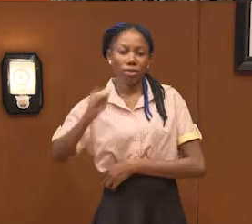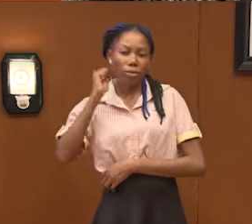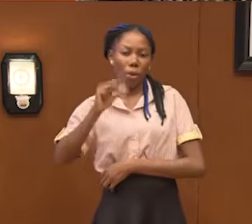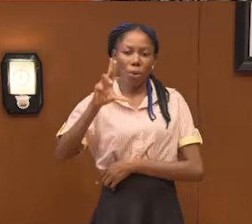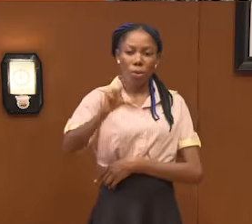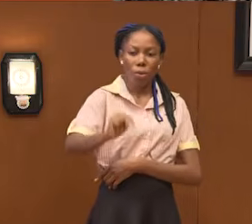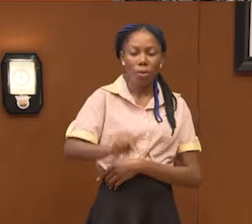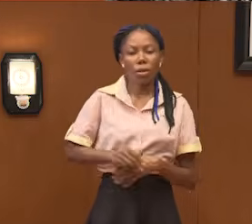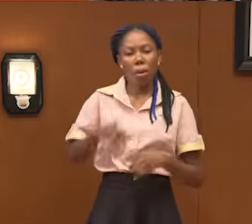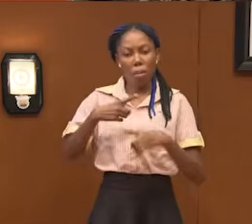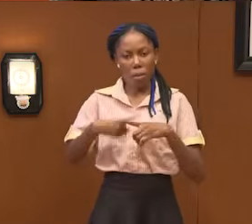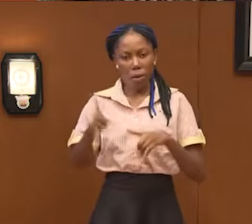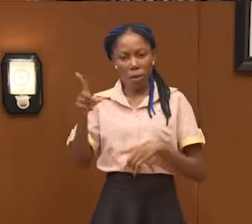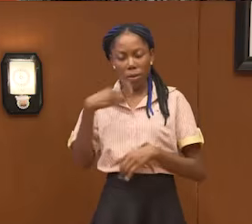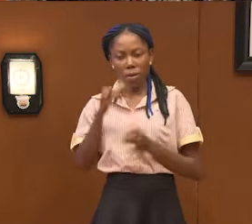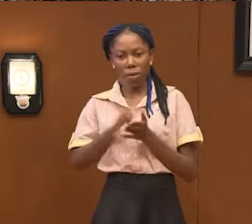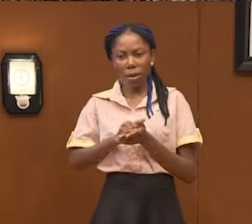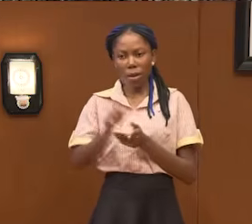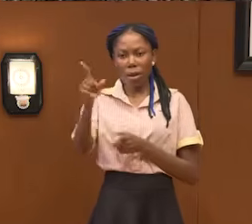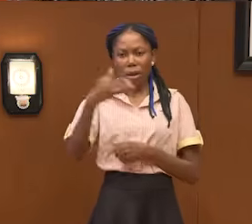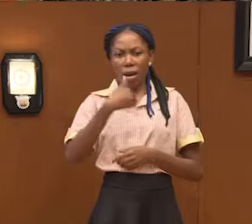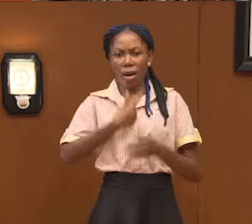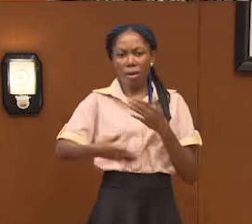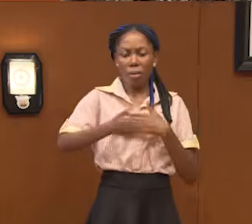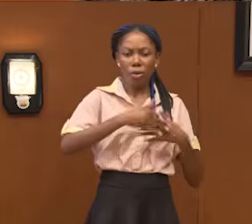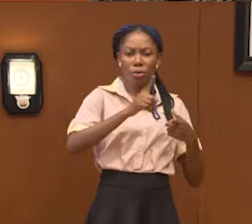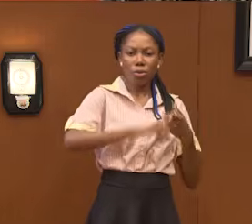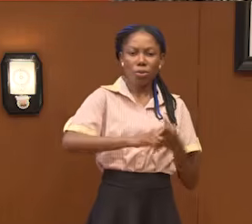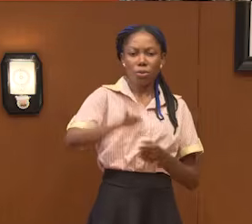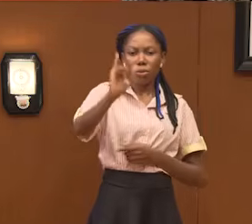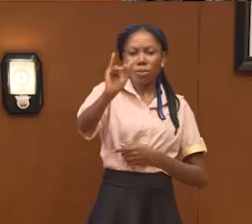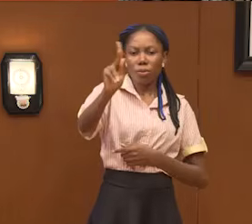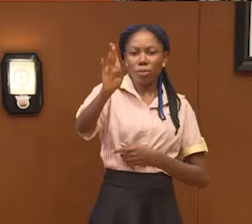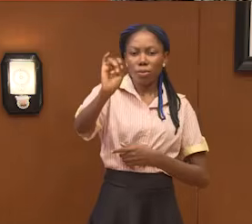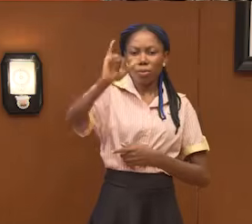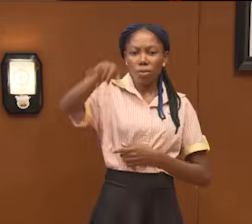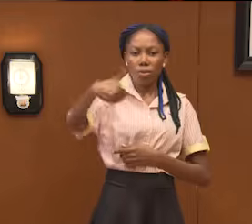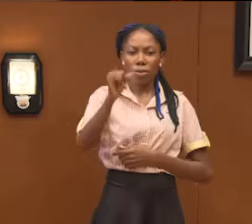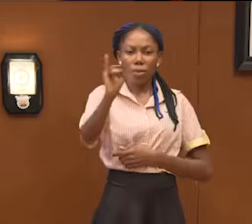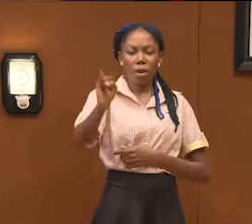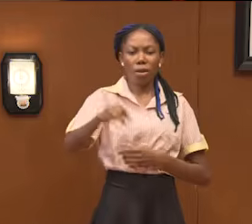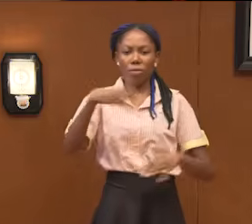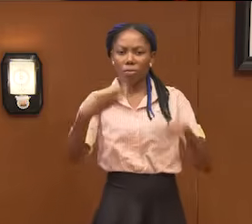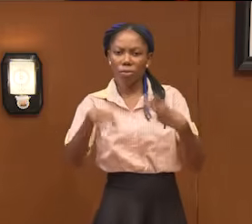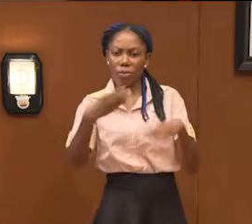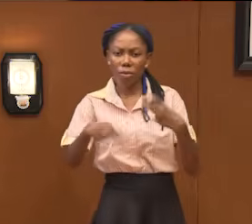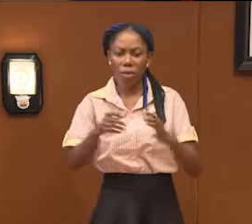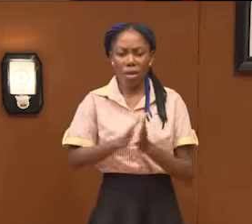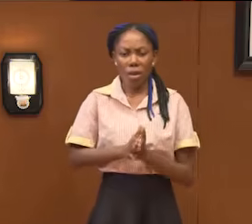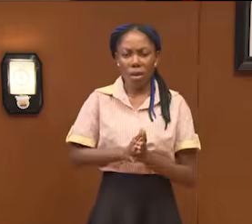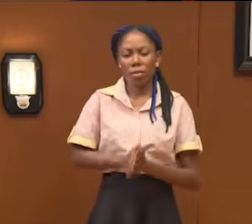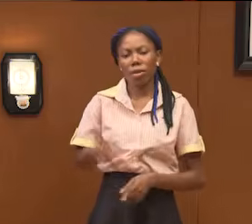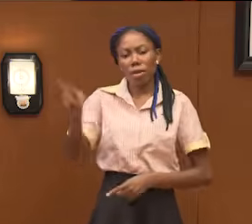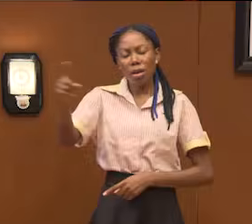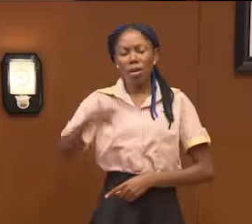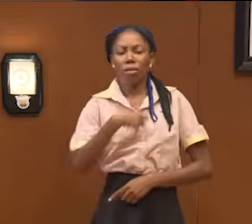this issue. He said that she had reported me to Ikeja, Justice of Court or whatever. I said, no problem. I was supposed to travel